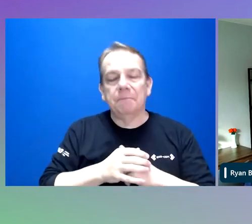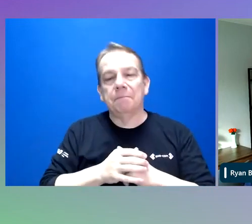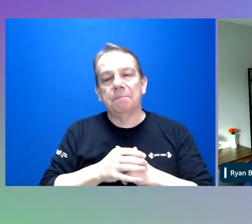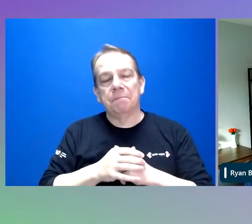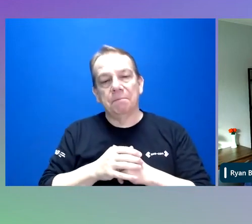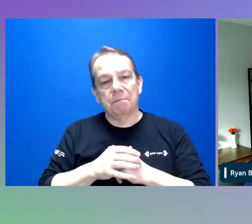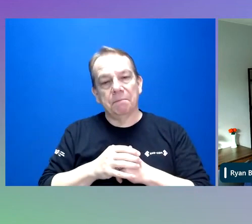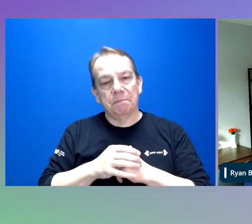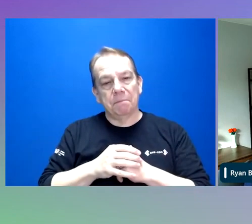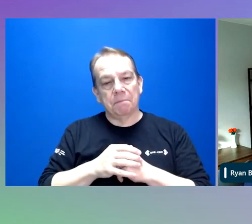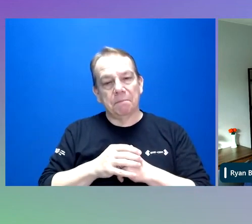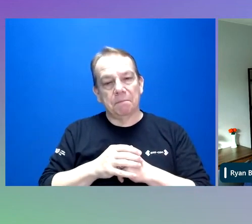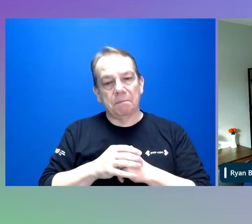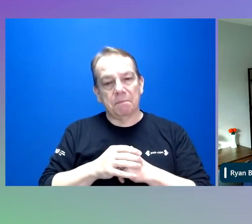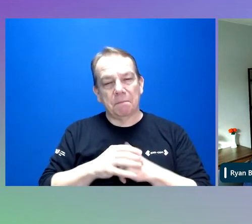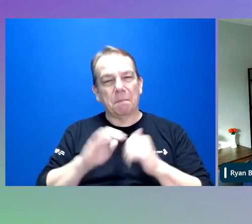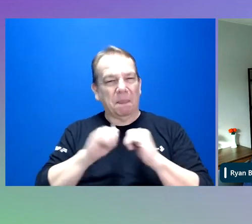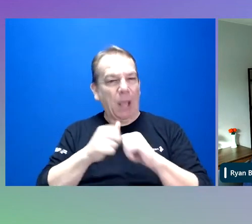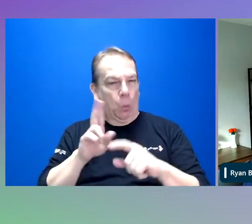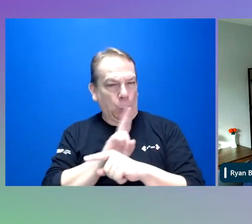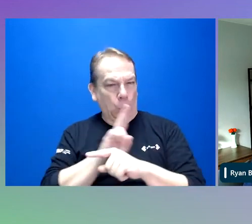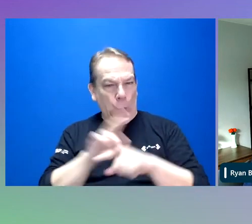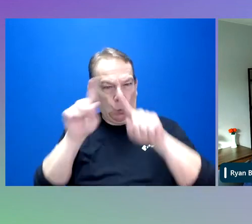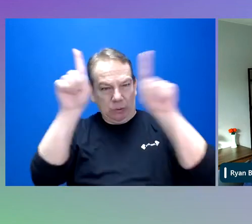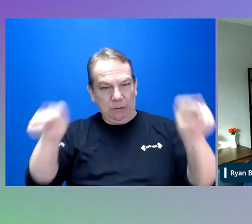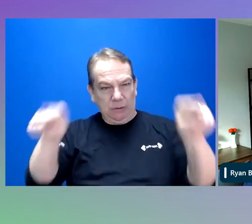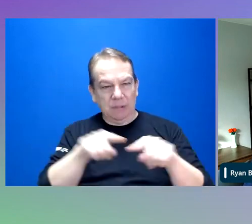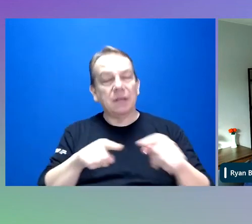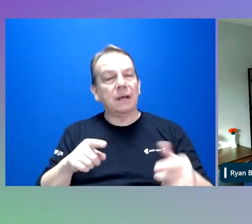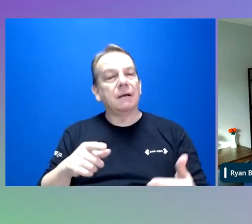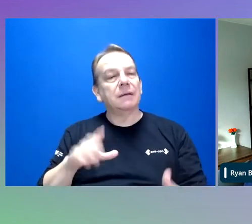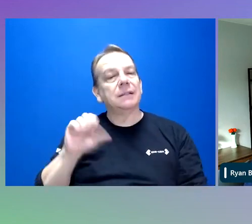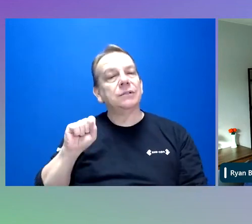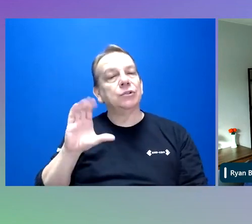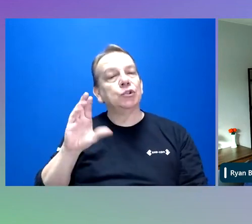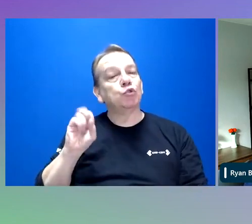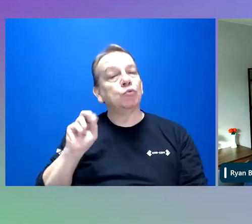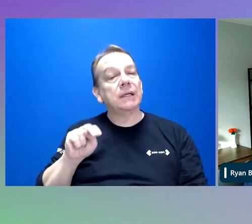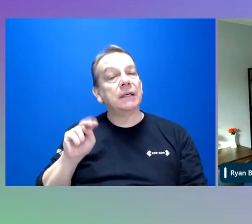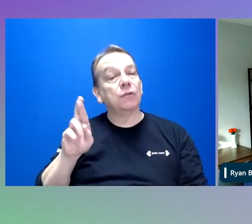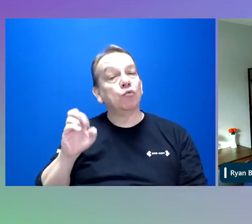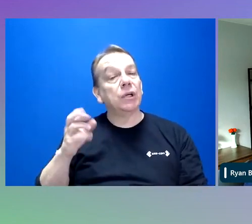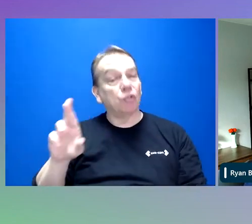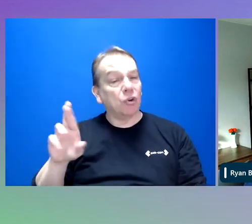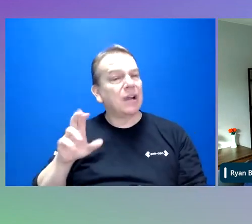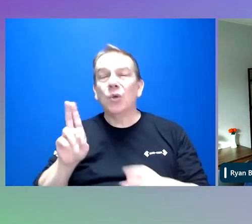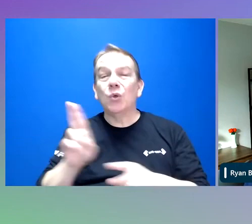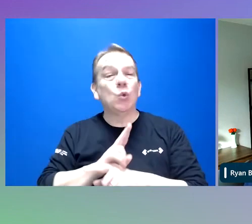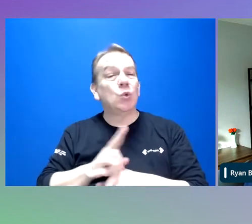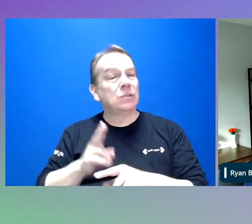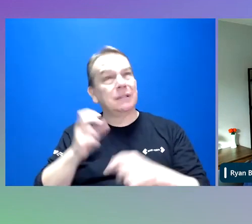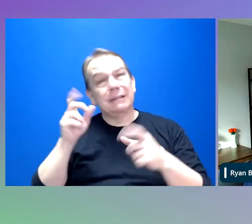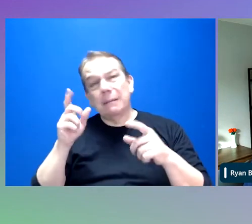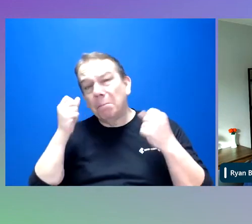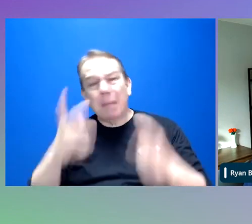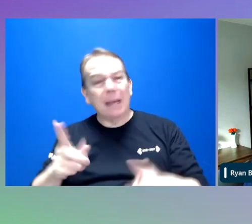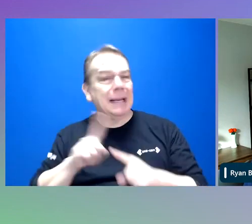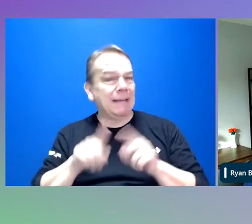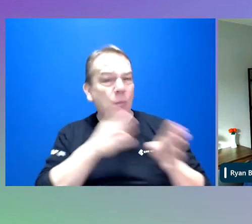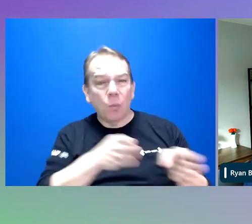when you think of something like a screen reader can be used in so many different ways by so many different people with so many